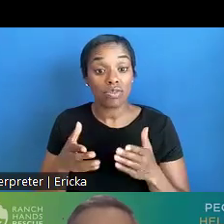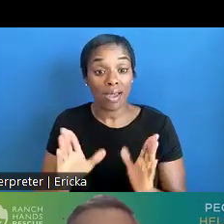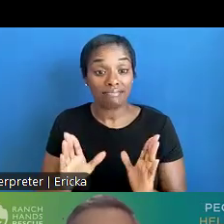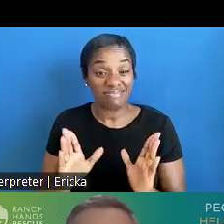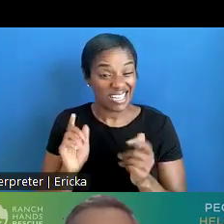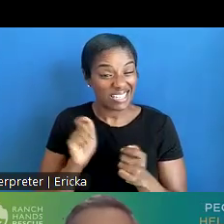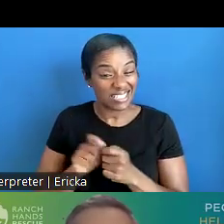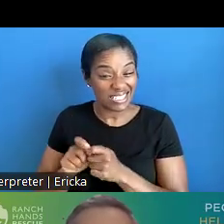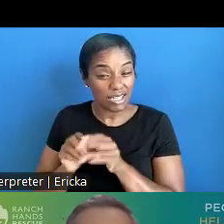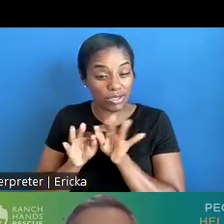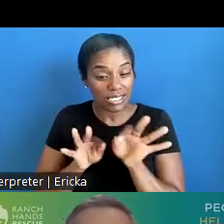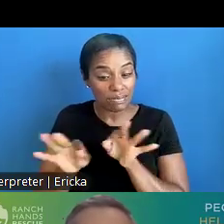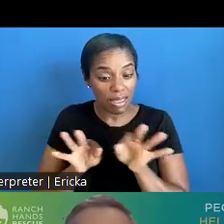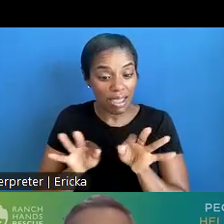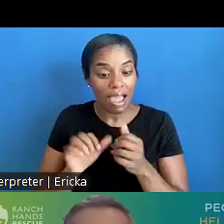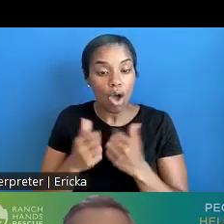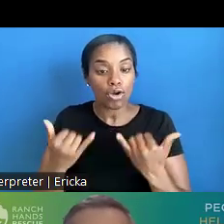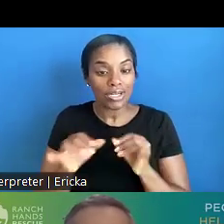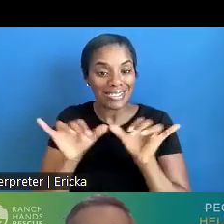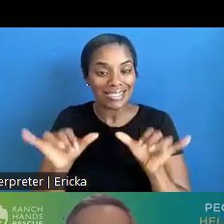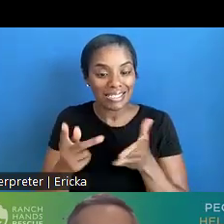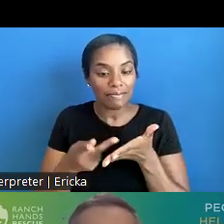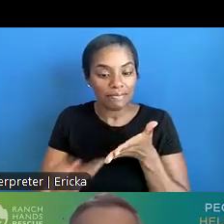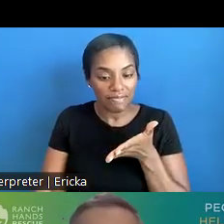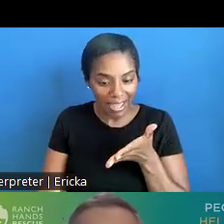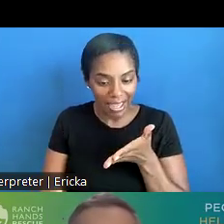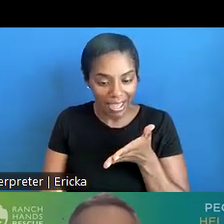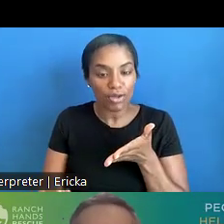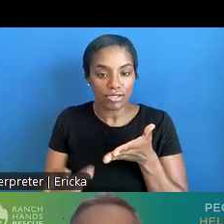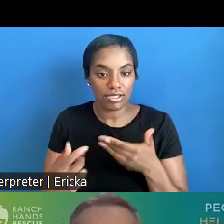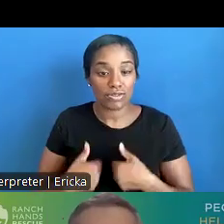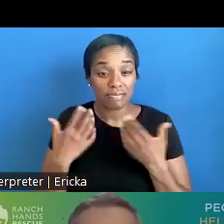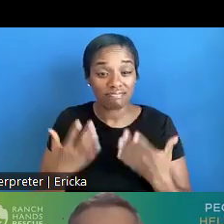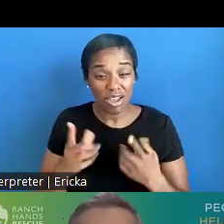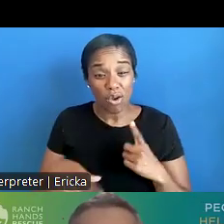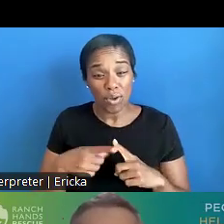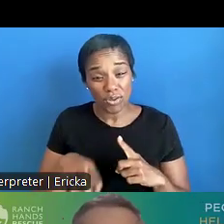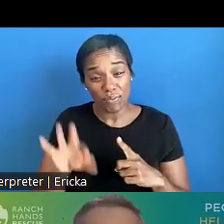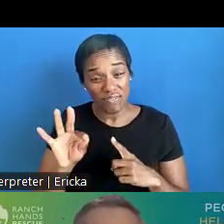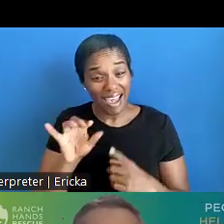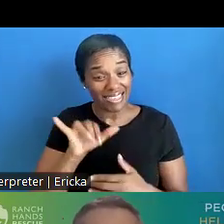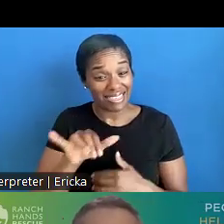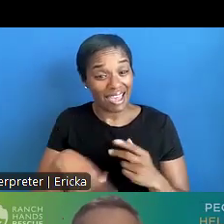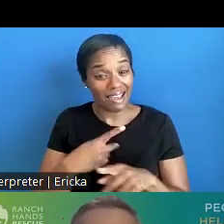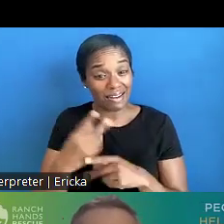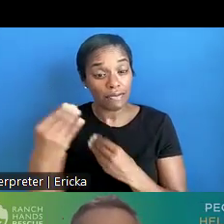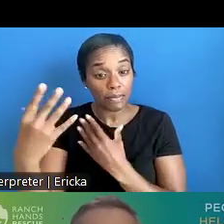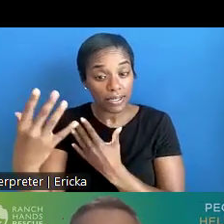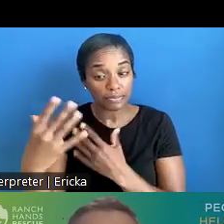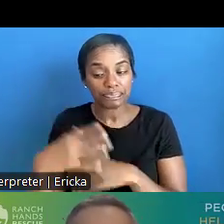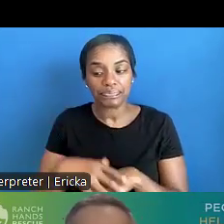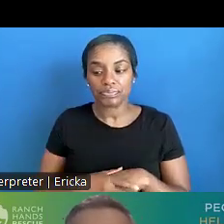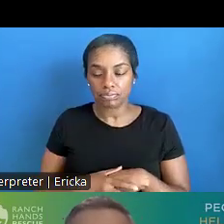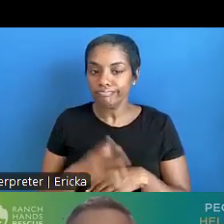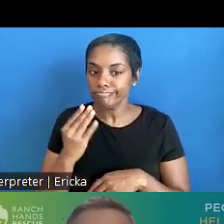often fail survivors. And if when you find that kind of data, when you find that kind of information, just know that it's